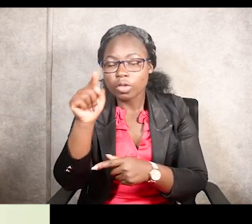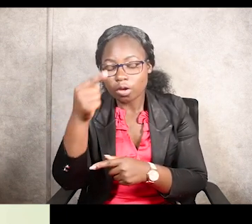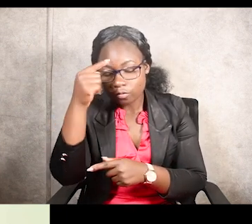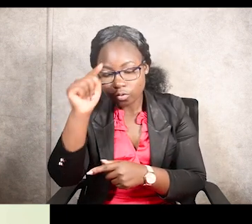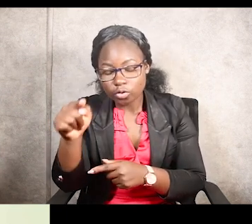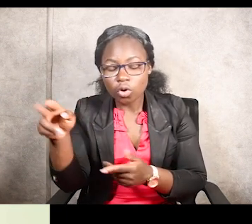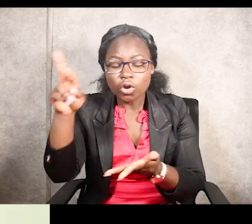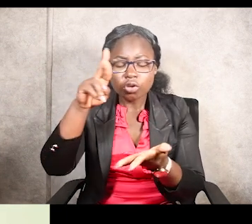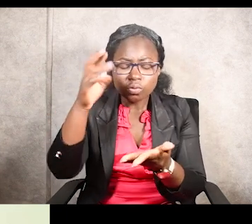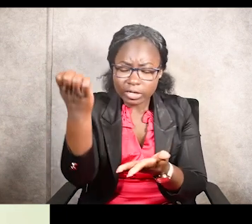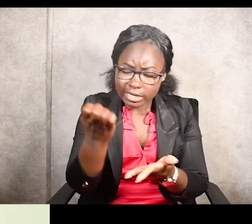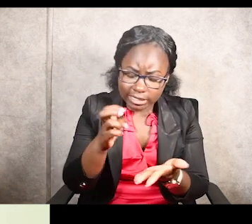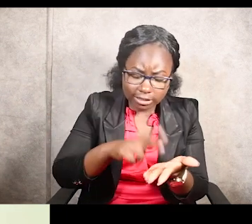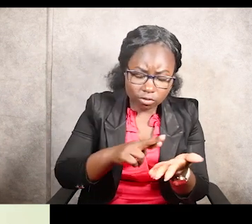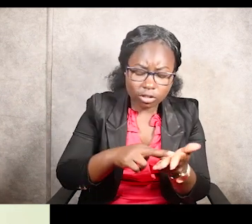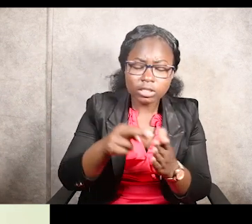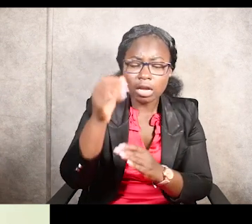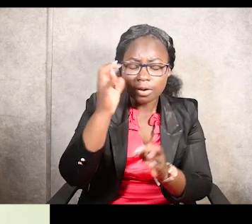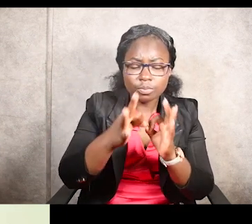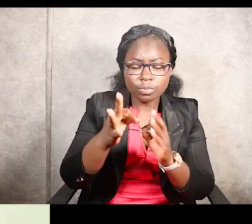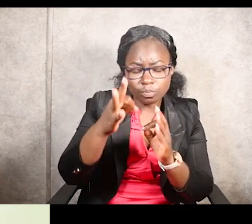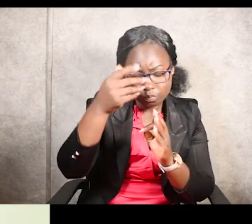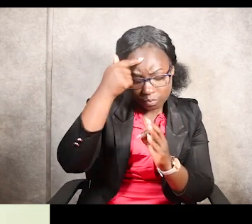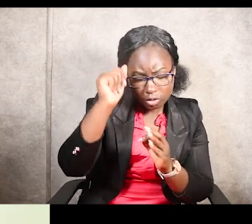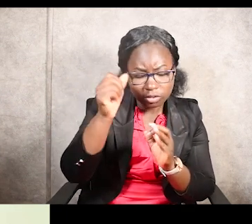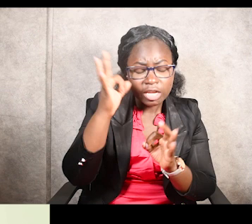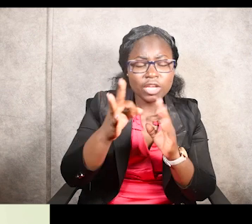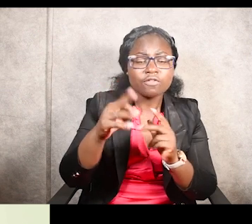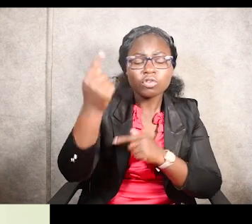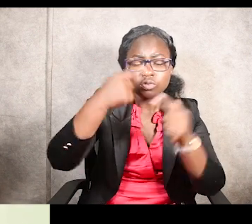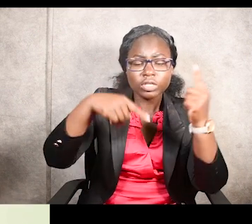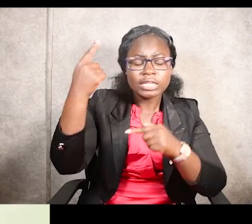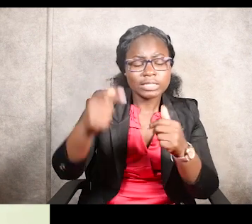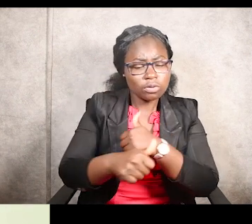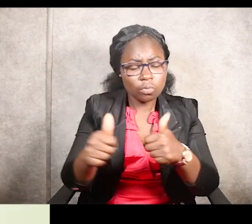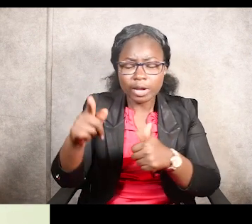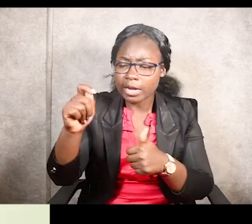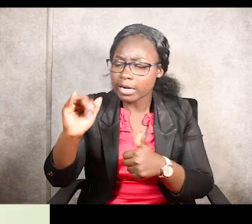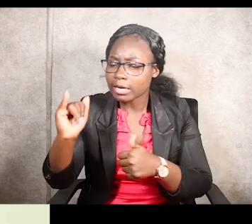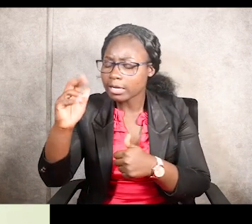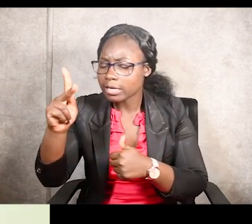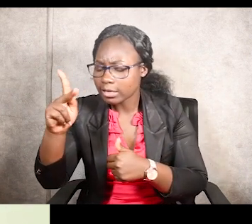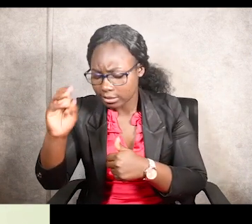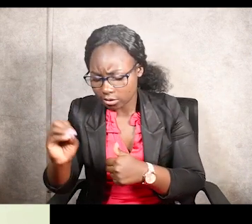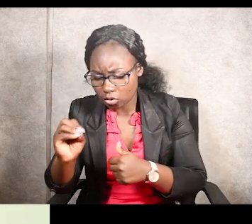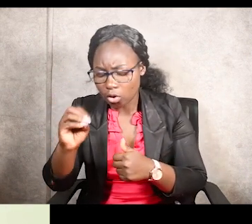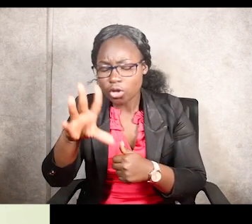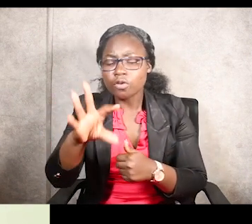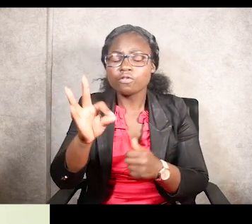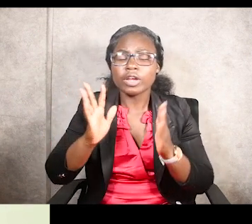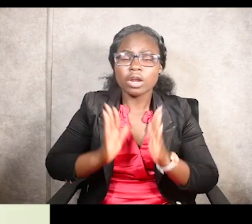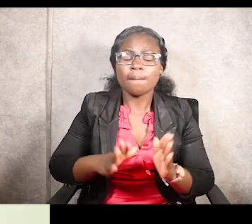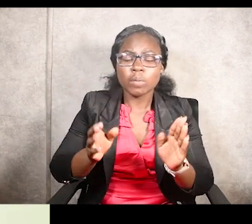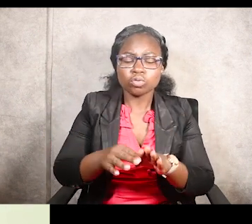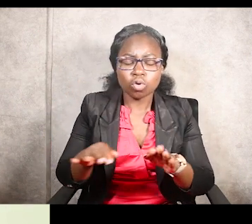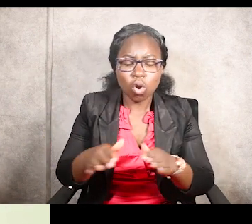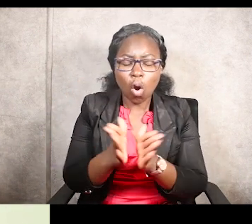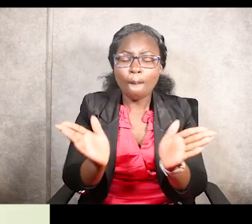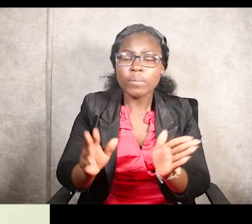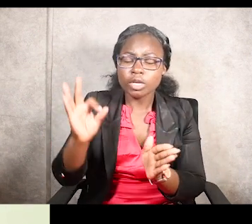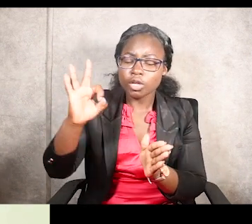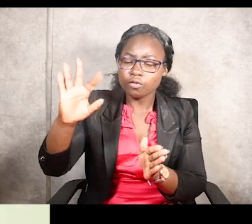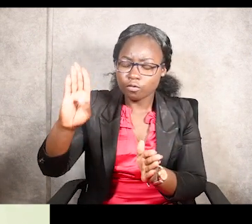register them, because if you, for example, succeed so much in TikTok, you might find someone is opening a Facebook account using your credentials. So